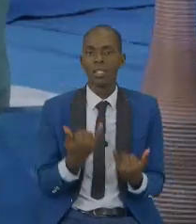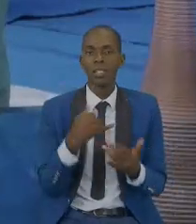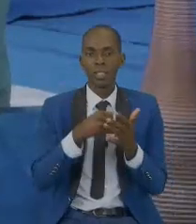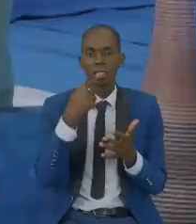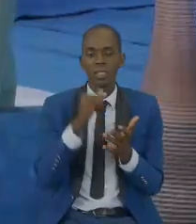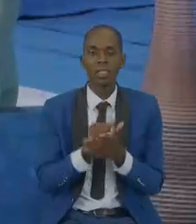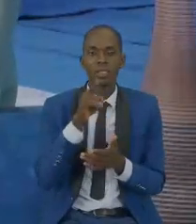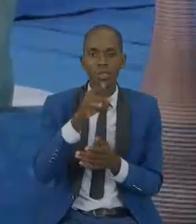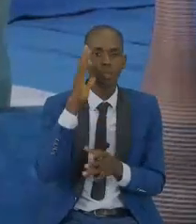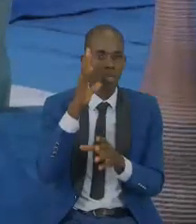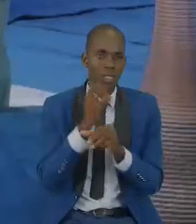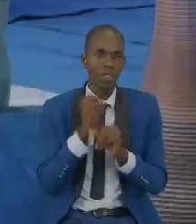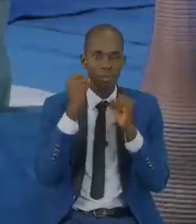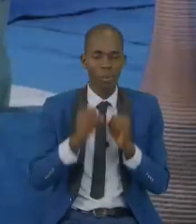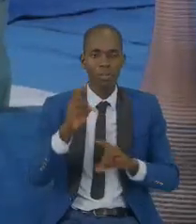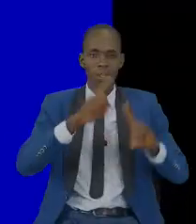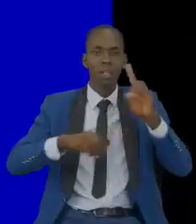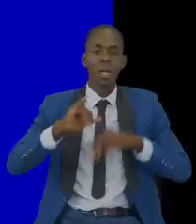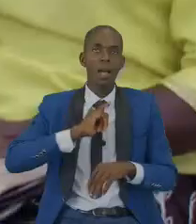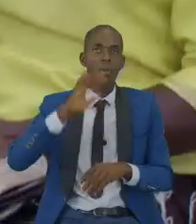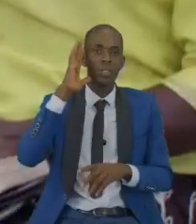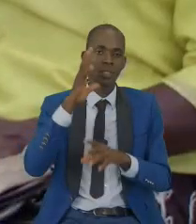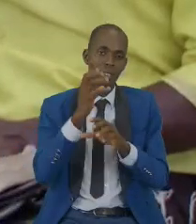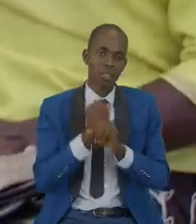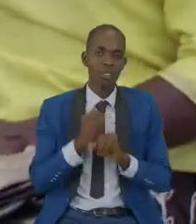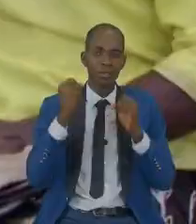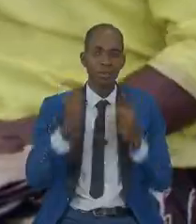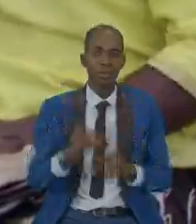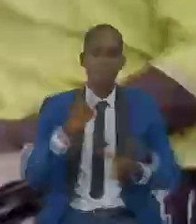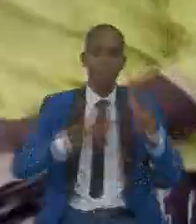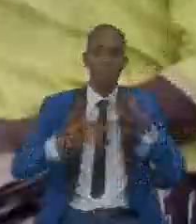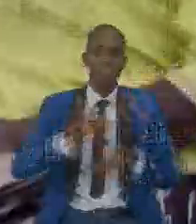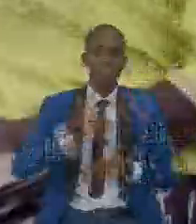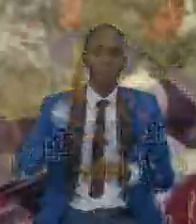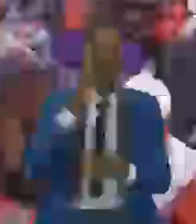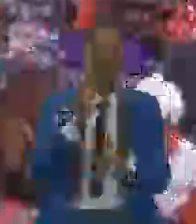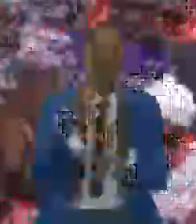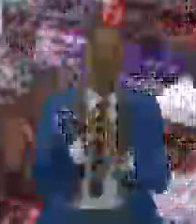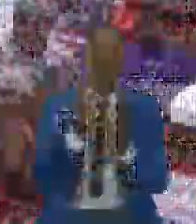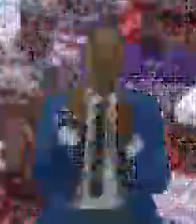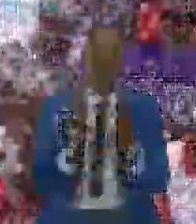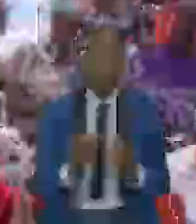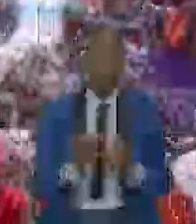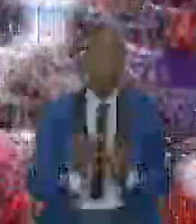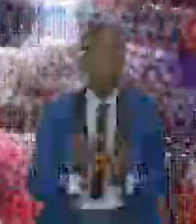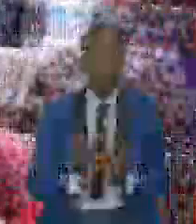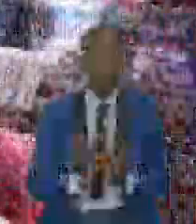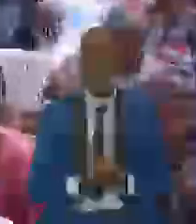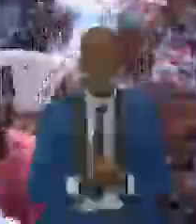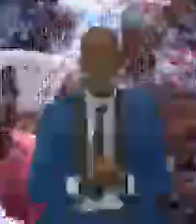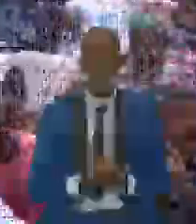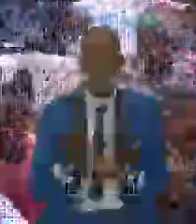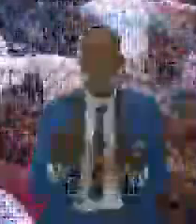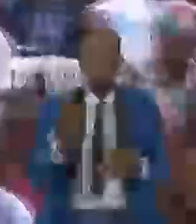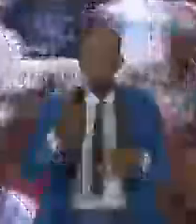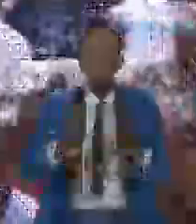receive power." I will receive power. I said, I will receive power. You cannot even talk.